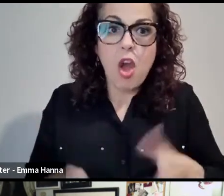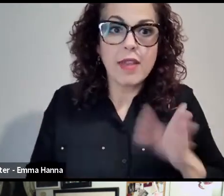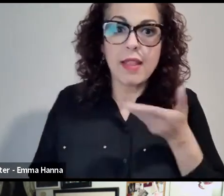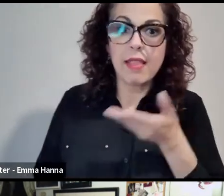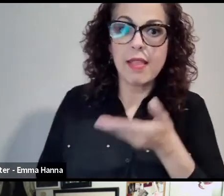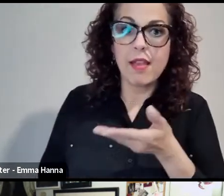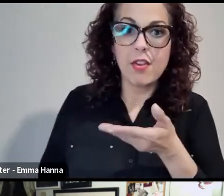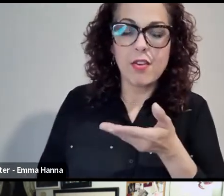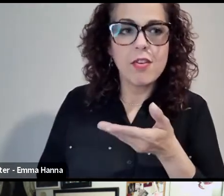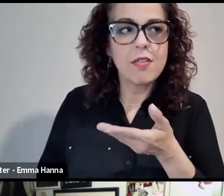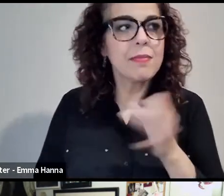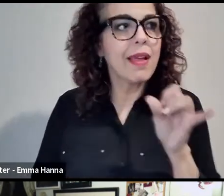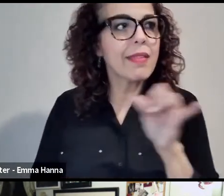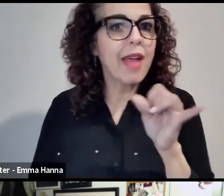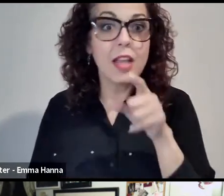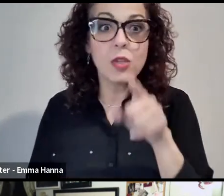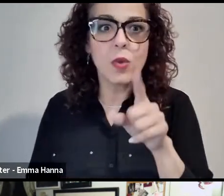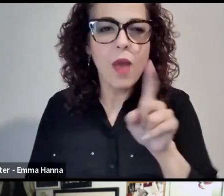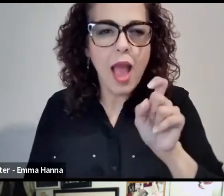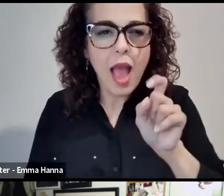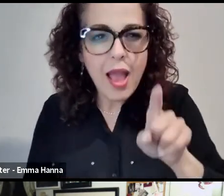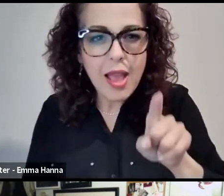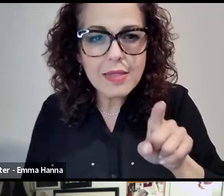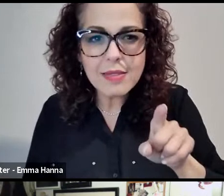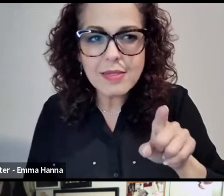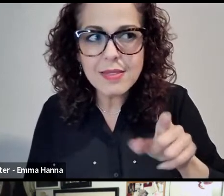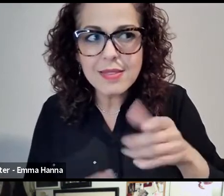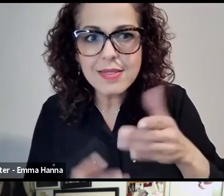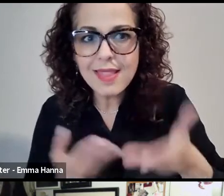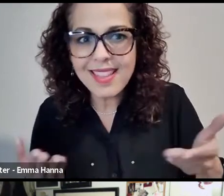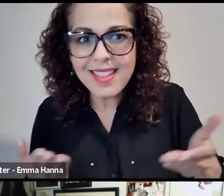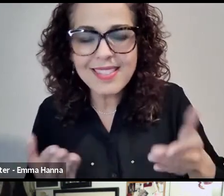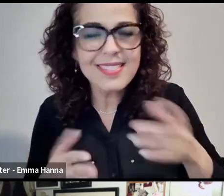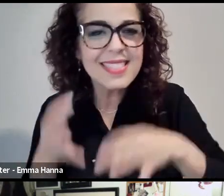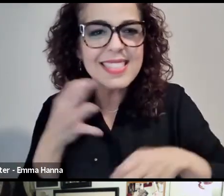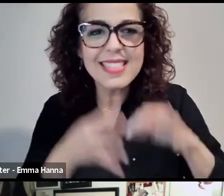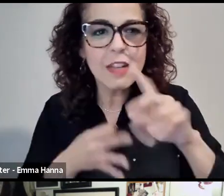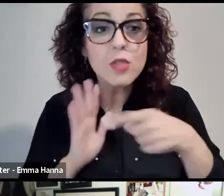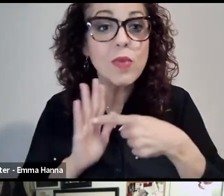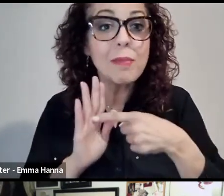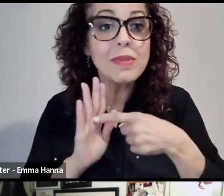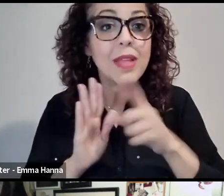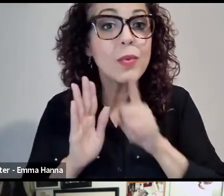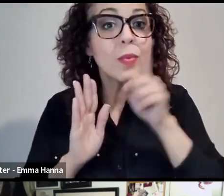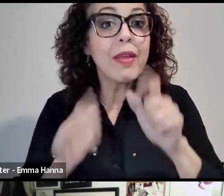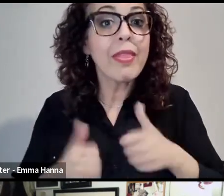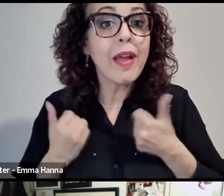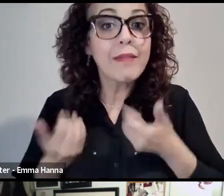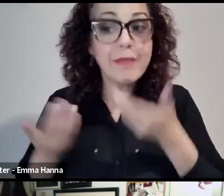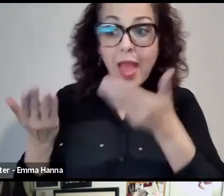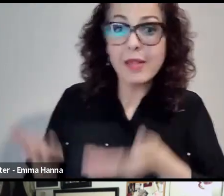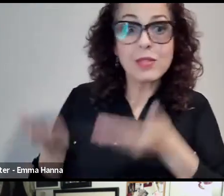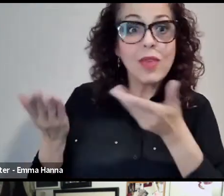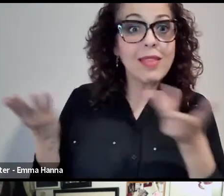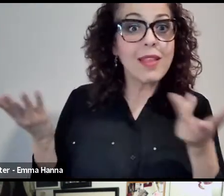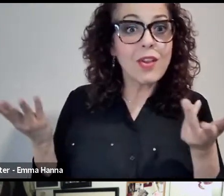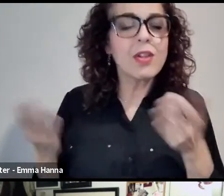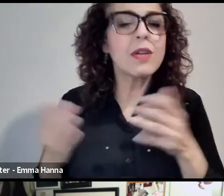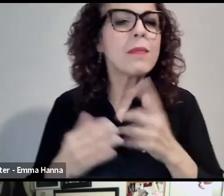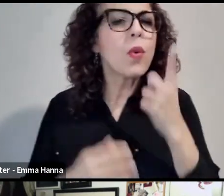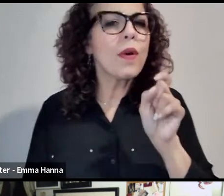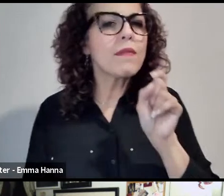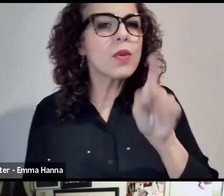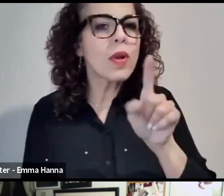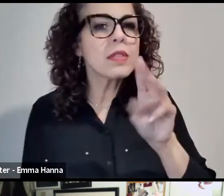see, like you were saying, ask the questions rather than necessarily just represent reality as it exists. One of the questions is asking Molly about